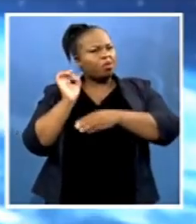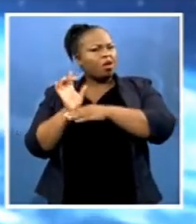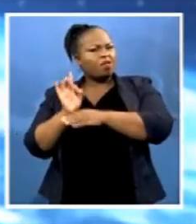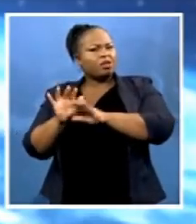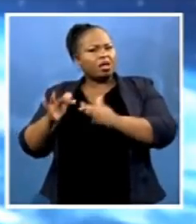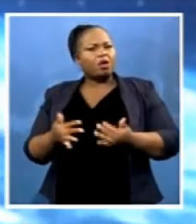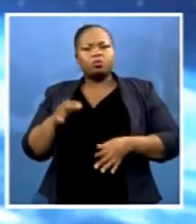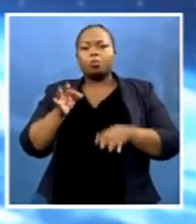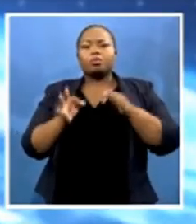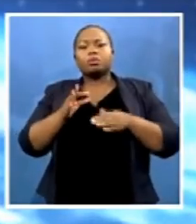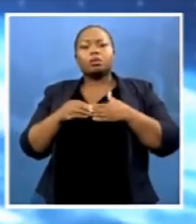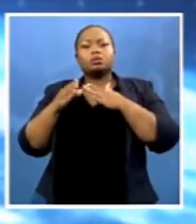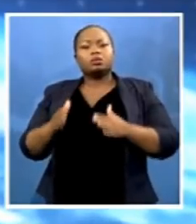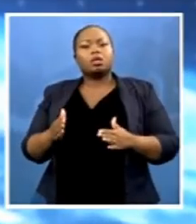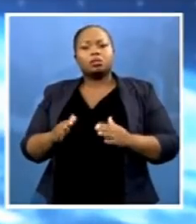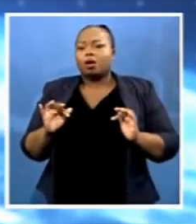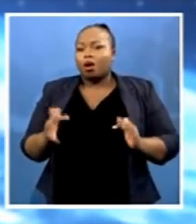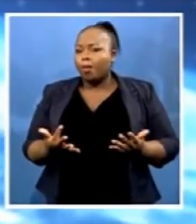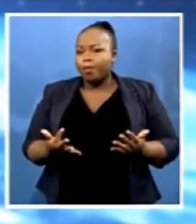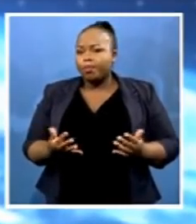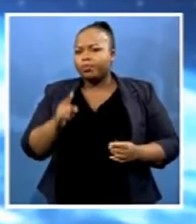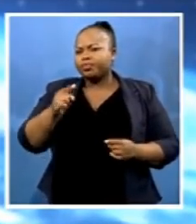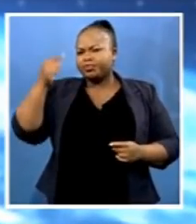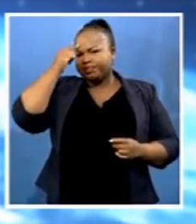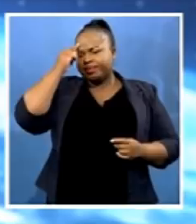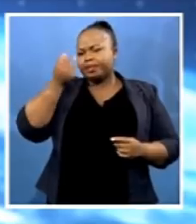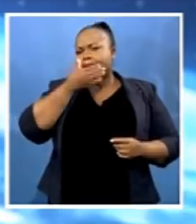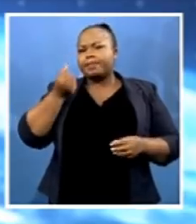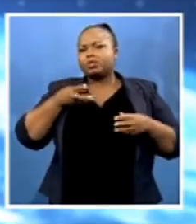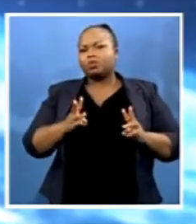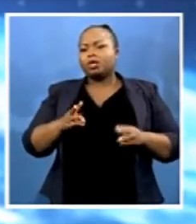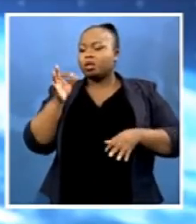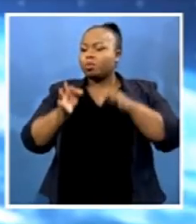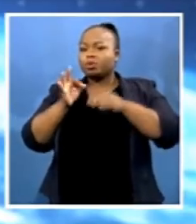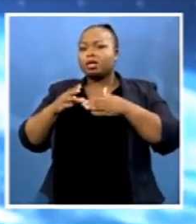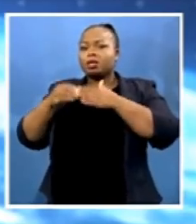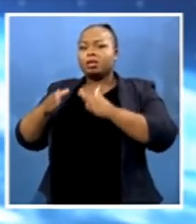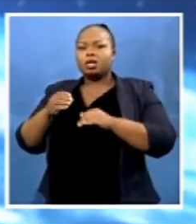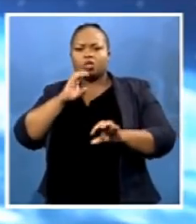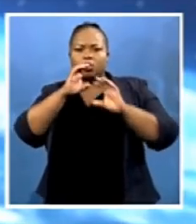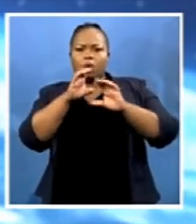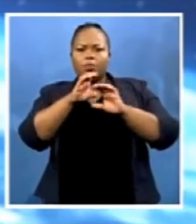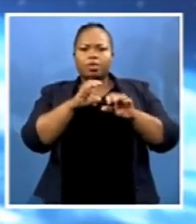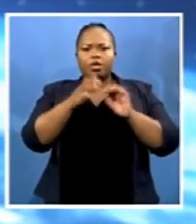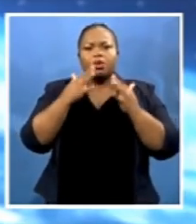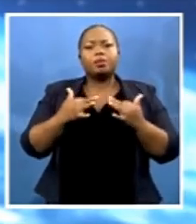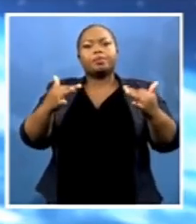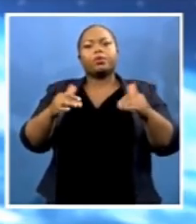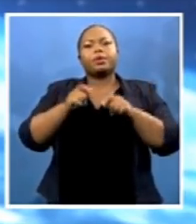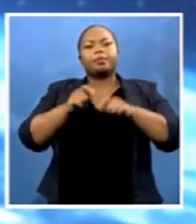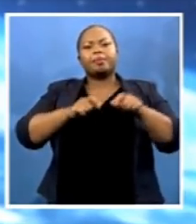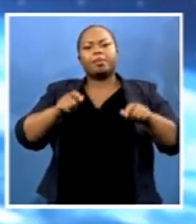the best way that political leaders can communicate with their populations when it comes to offering advice on